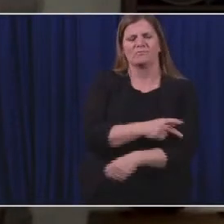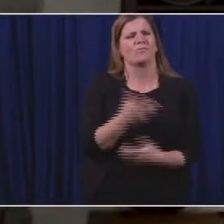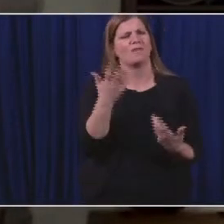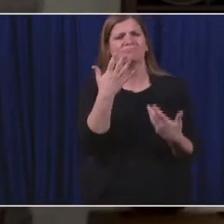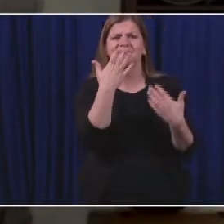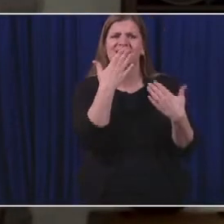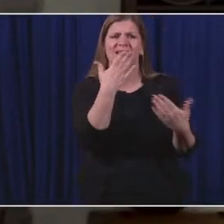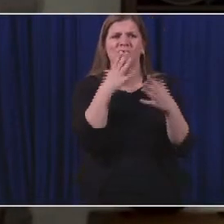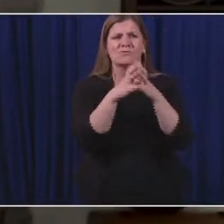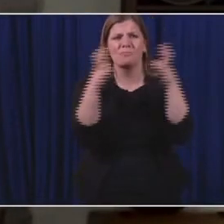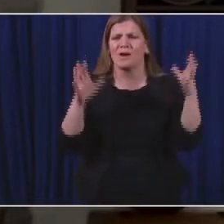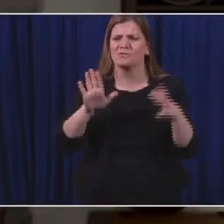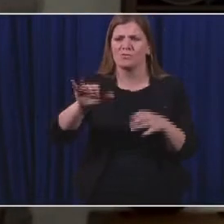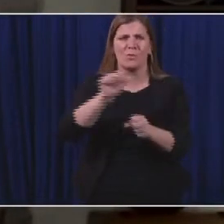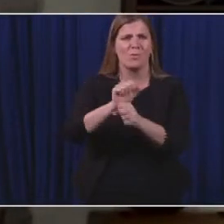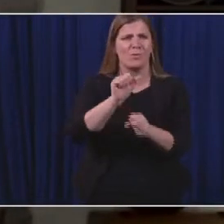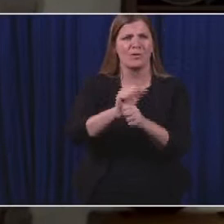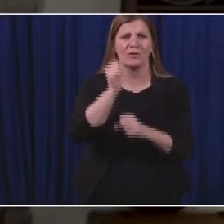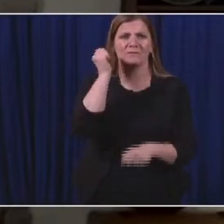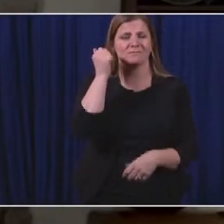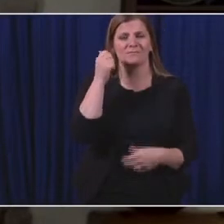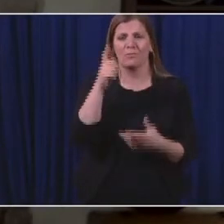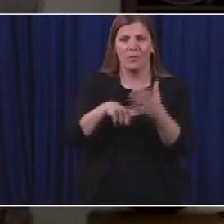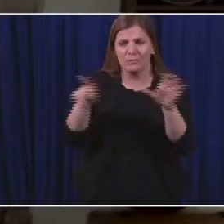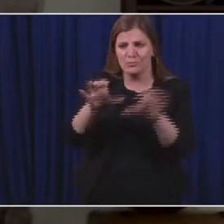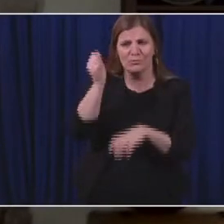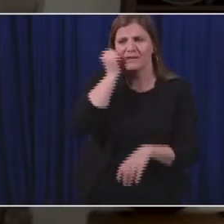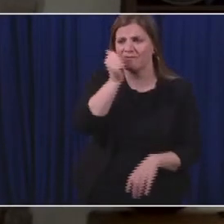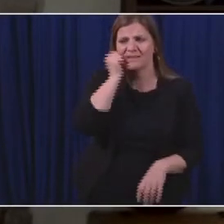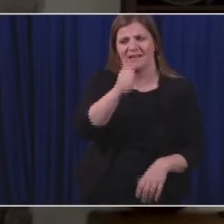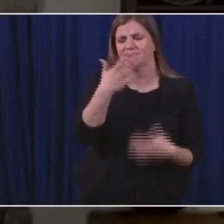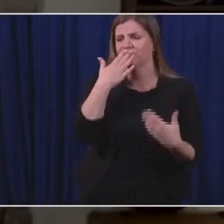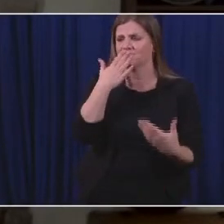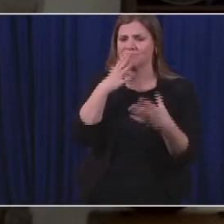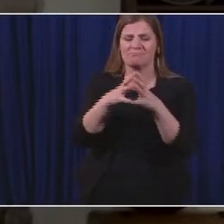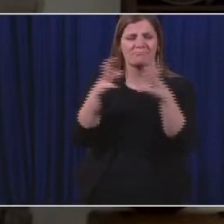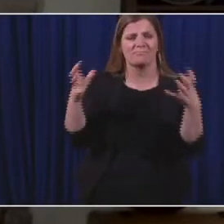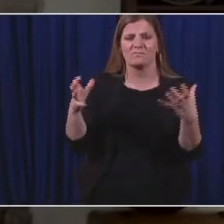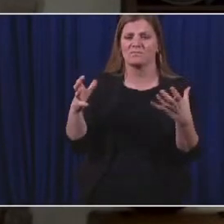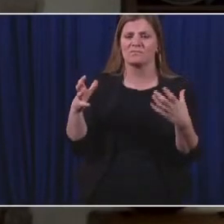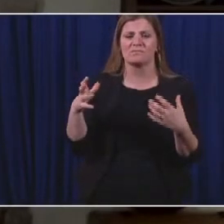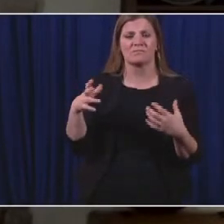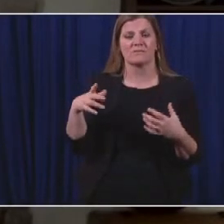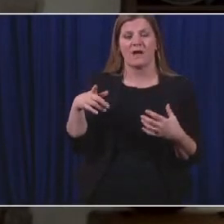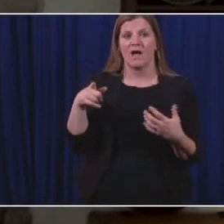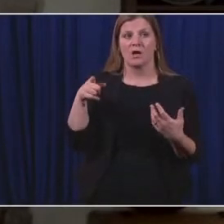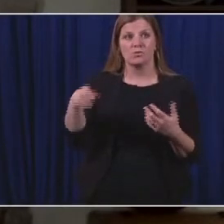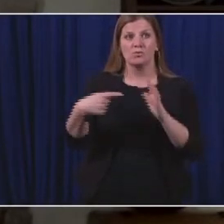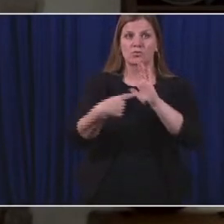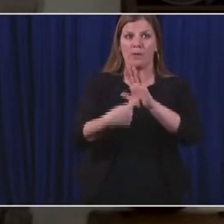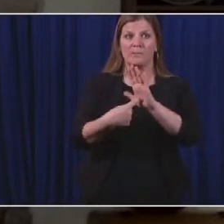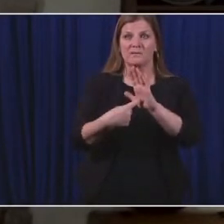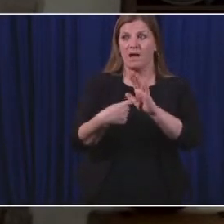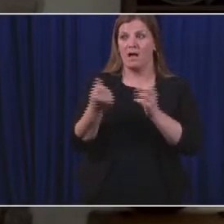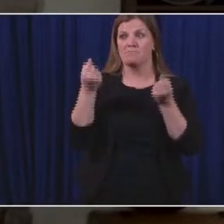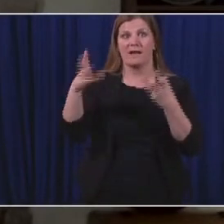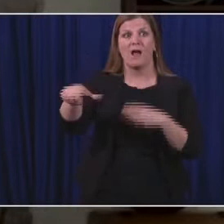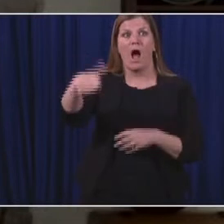you do every day. And, you represent many of our first